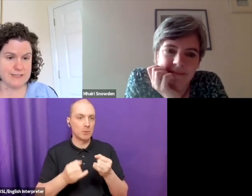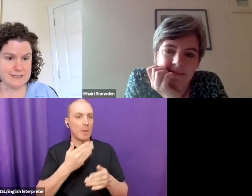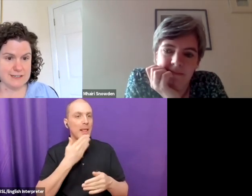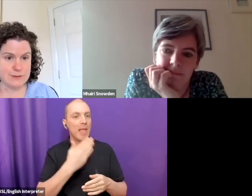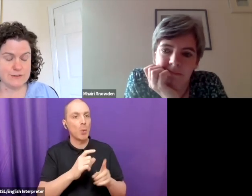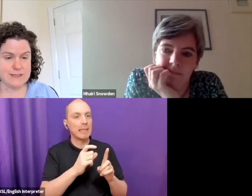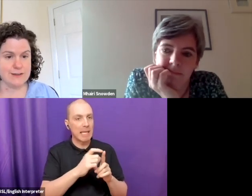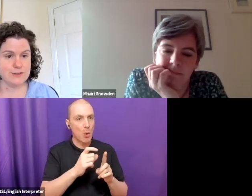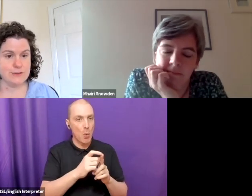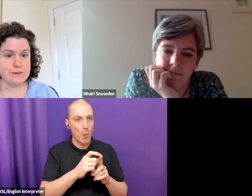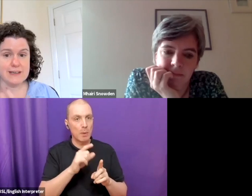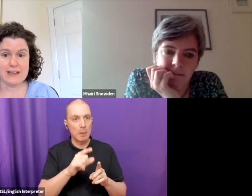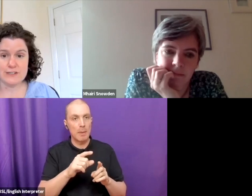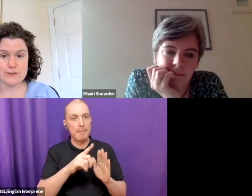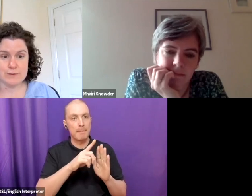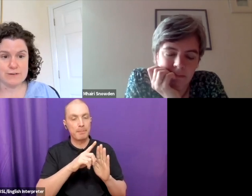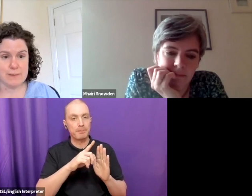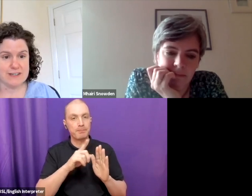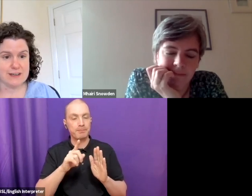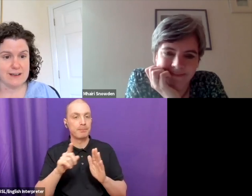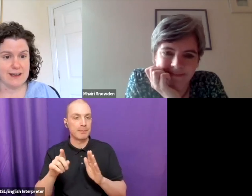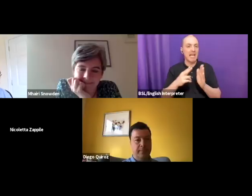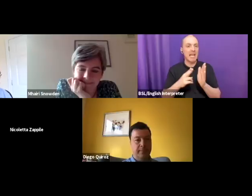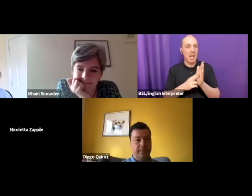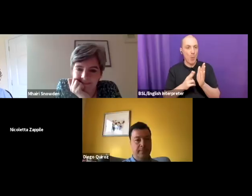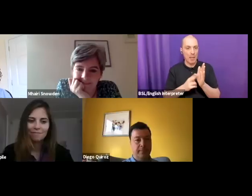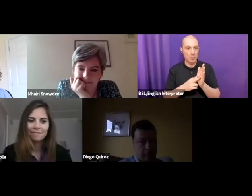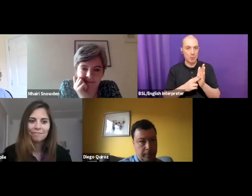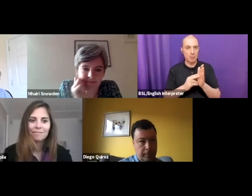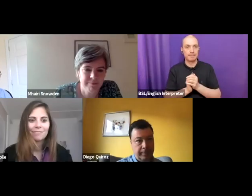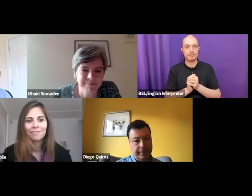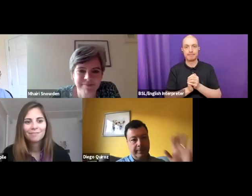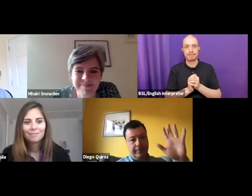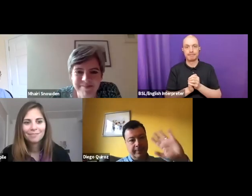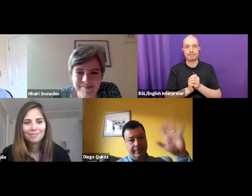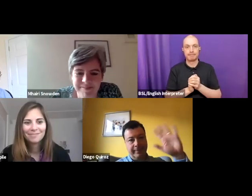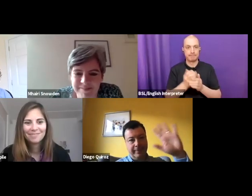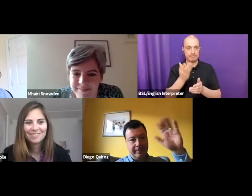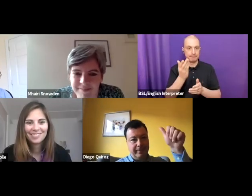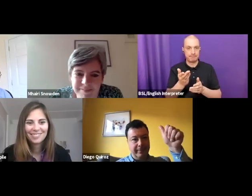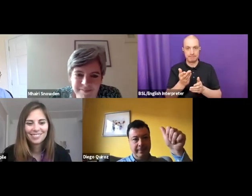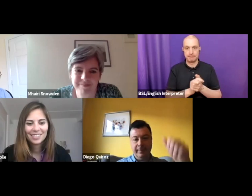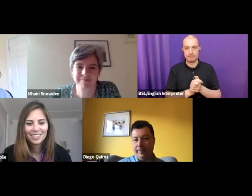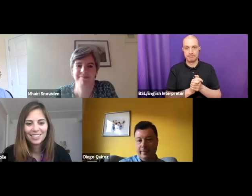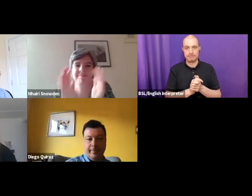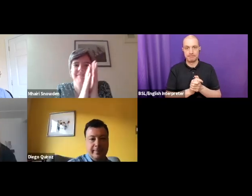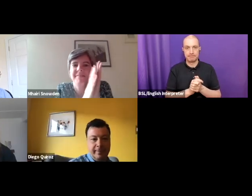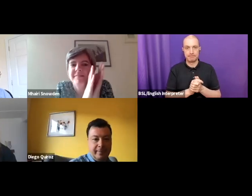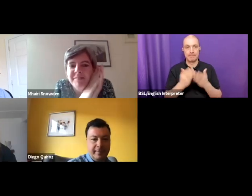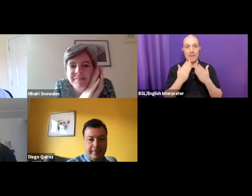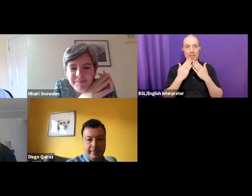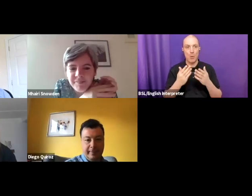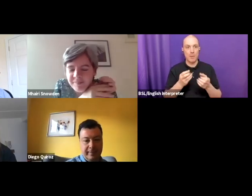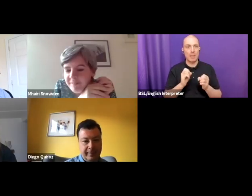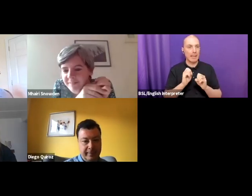our Policy International Officer, to Nicoletta, who's the Programme Manager at UPR Info. It was really fascinating to have that input from you. Thank you